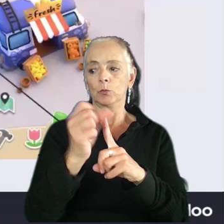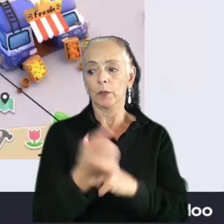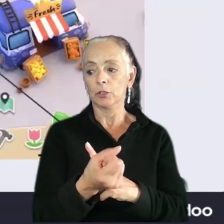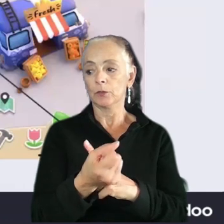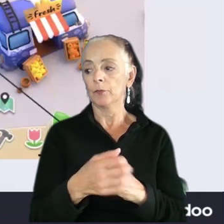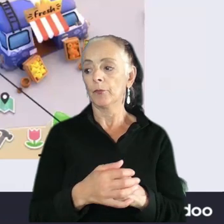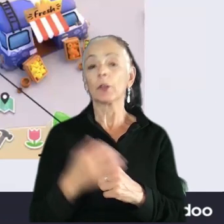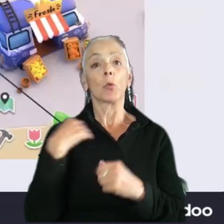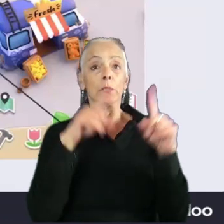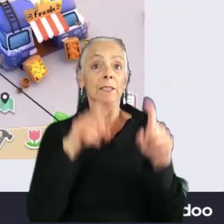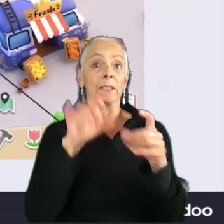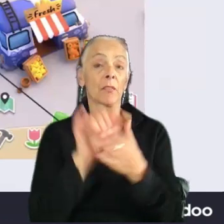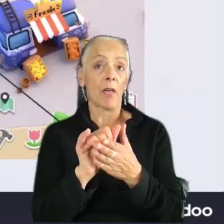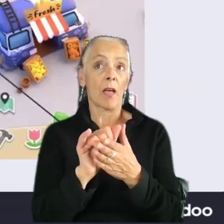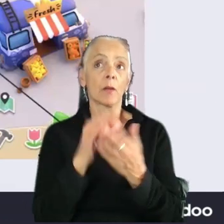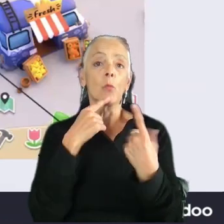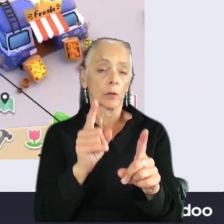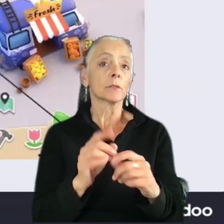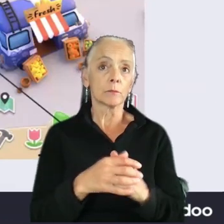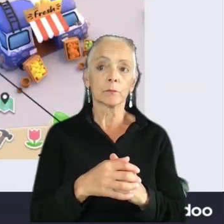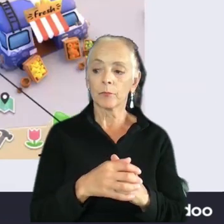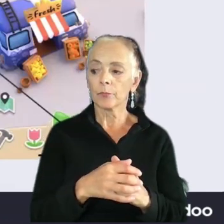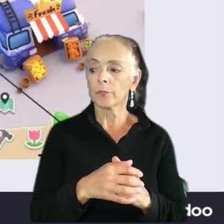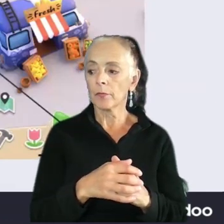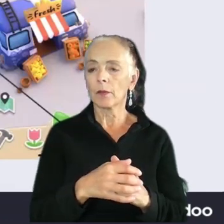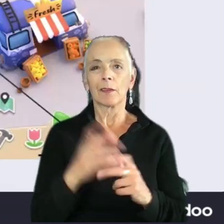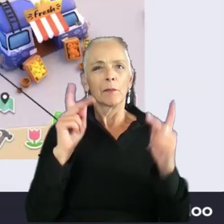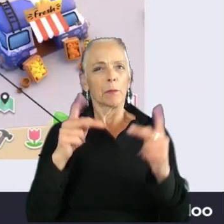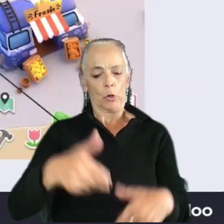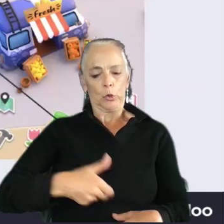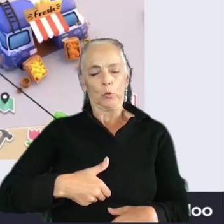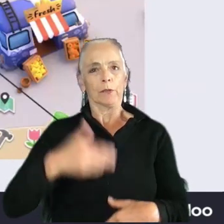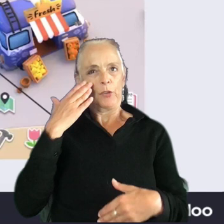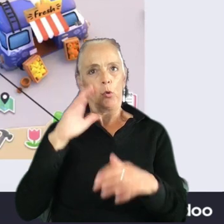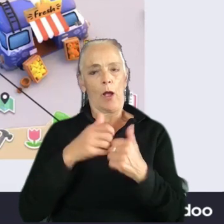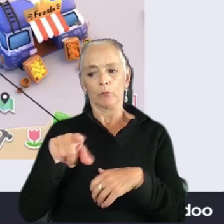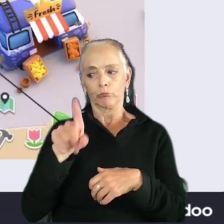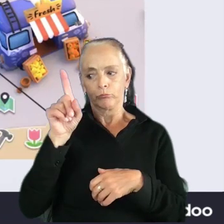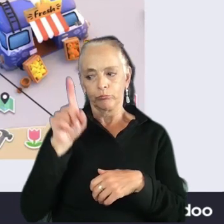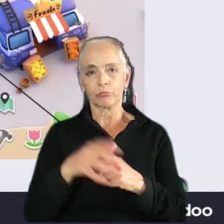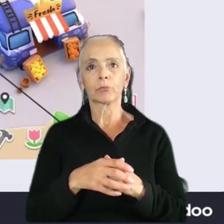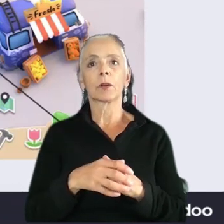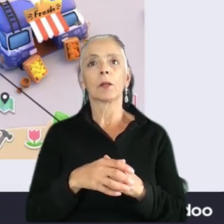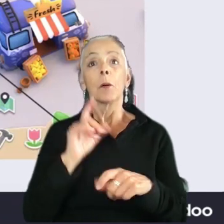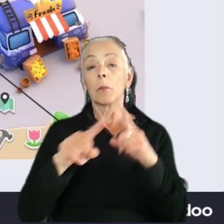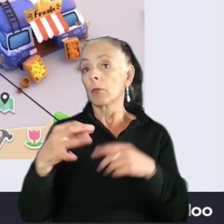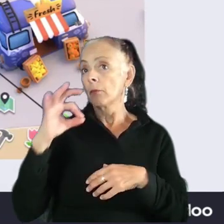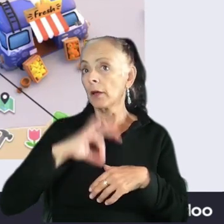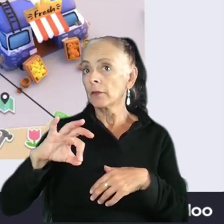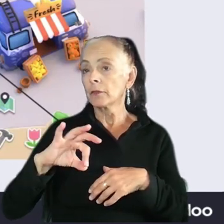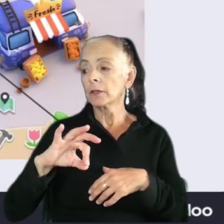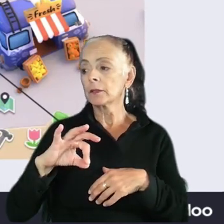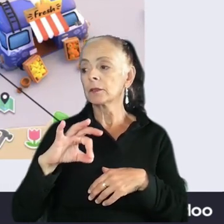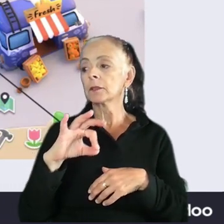So we tested it and it worked. People would intuitively tap that button, but the benefit of this button was actually very shallow